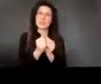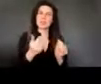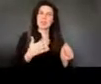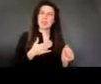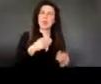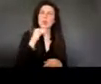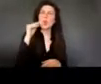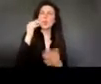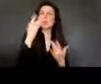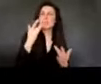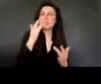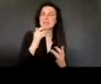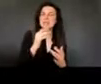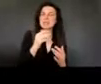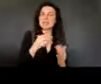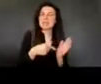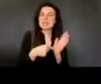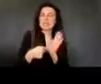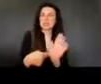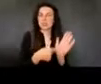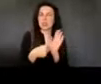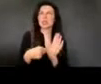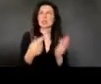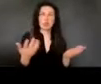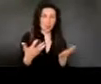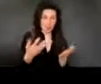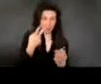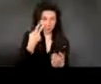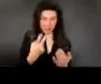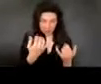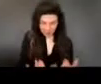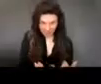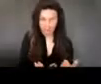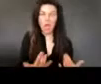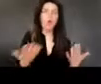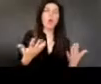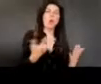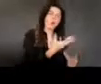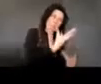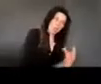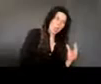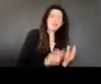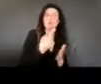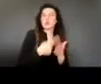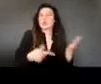of what's present, what's lost, and what's unknown. So there's these sort